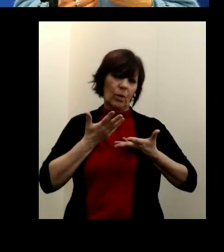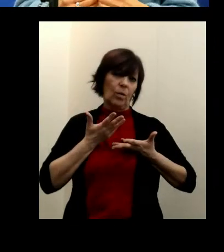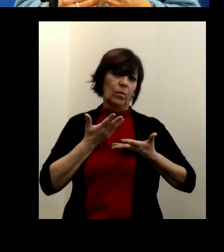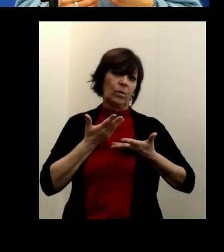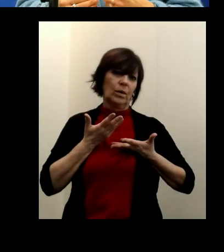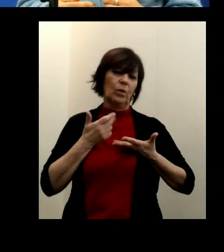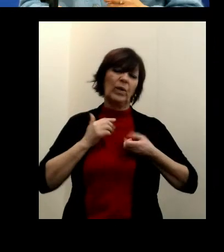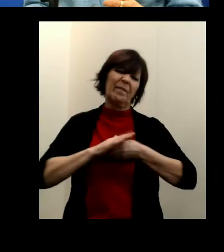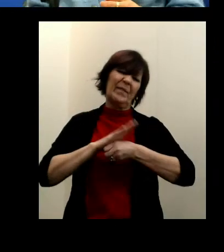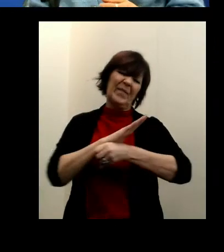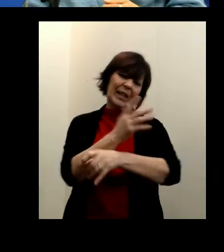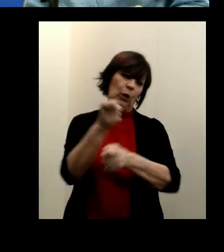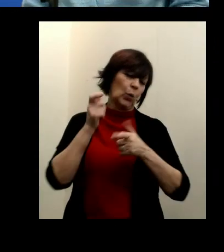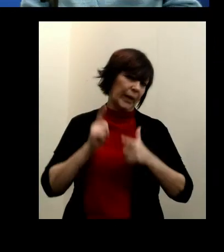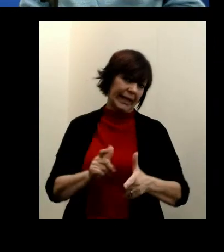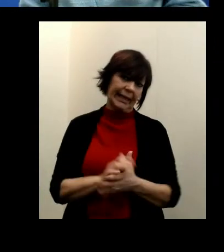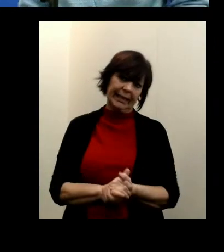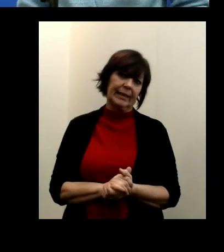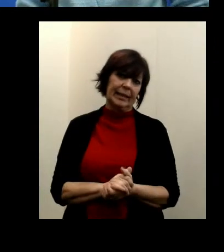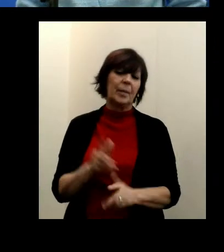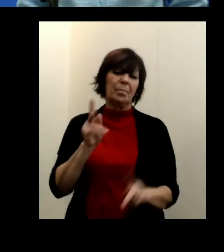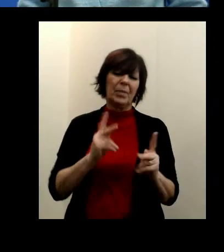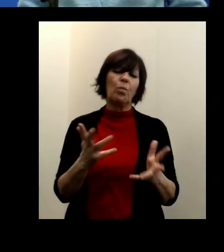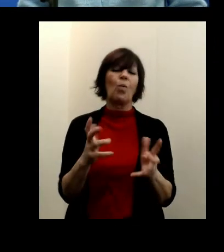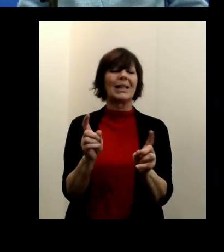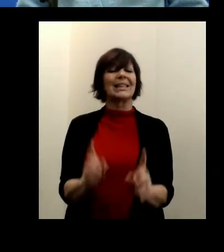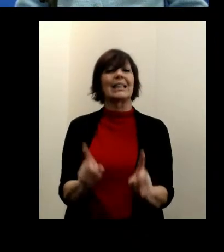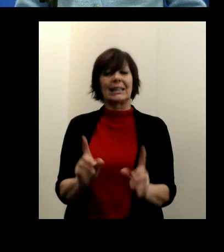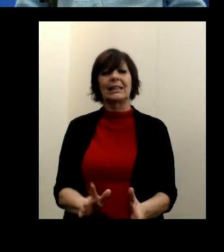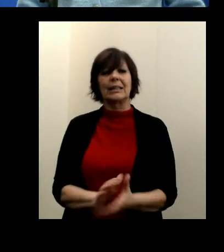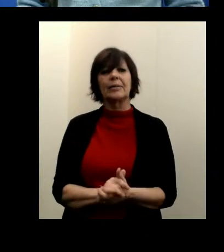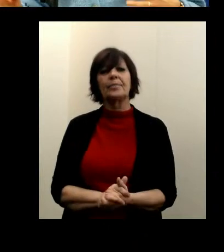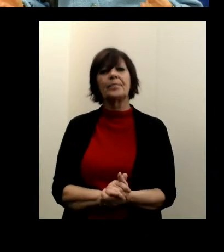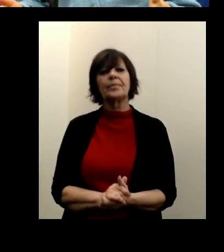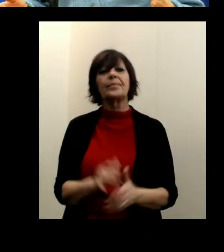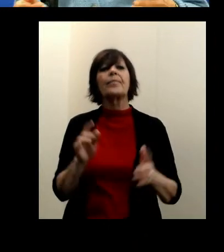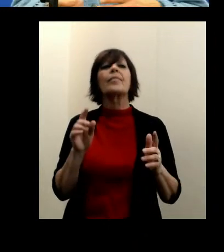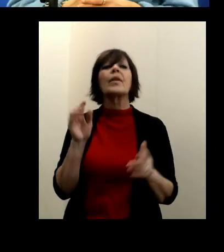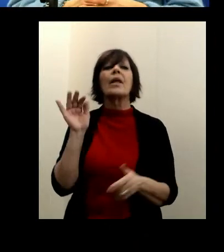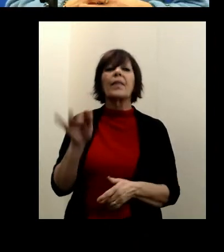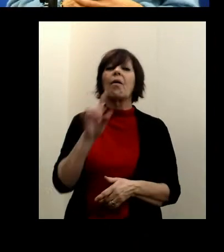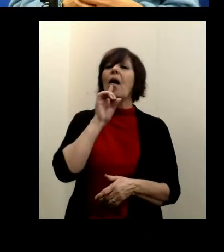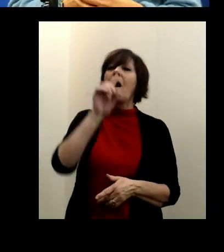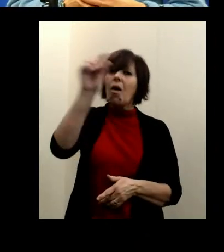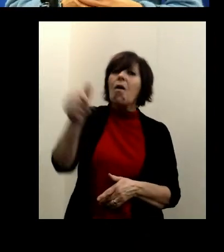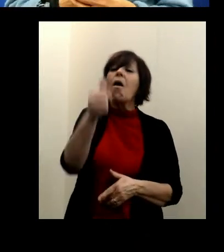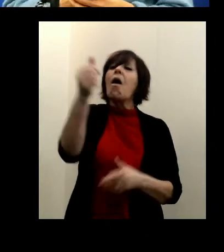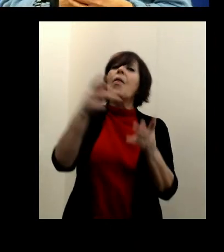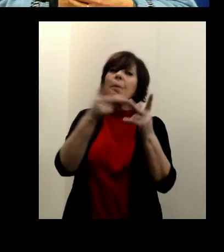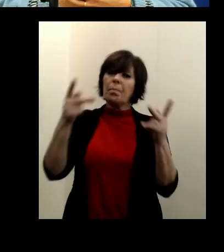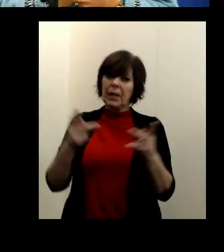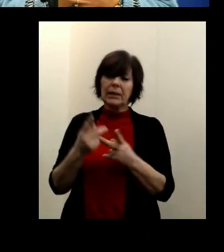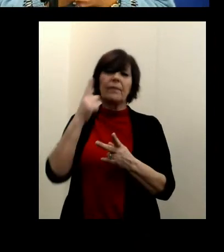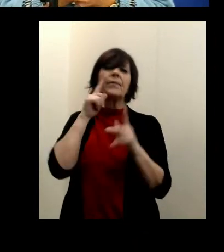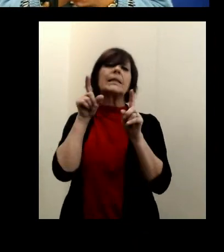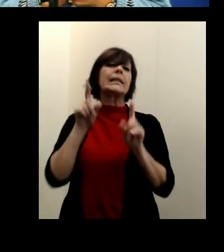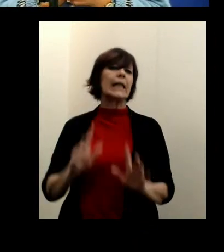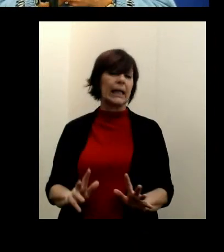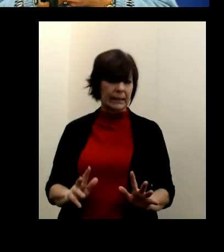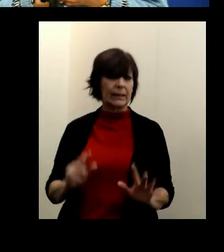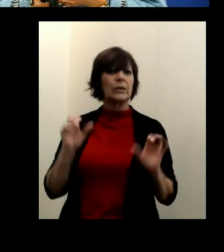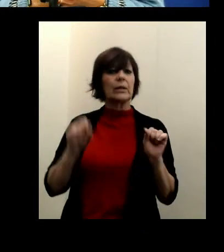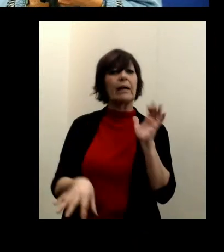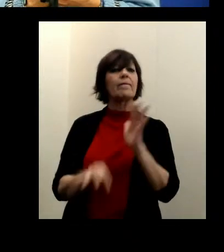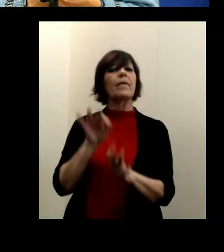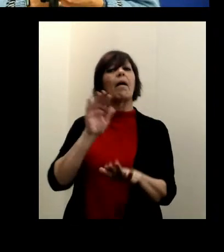we are filling up very quickly and people really want to get tested. However, there are other places to get tested, and you can find that on